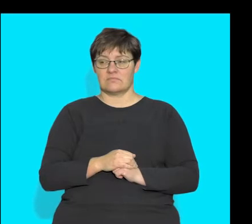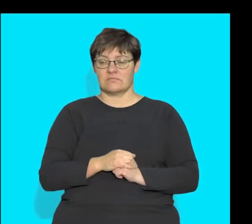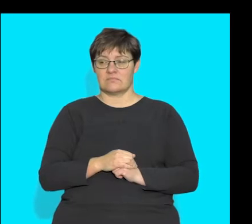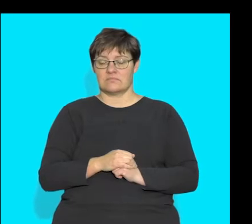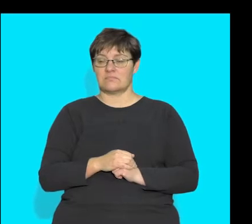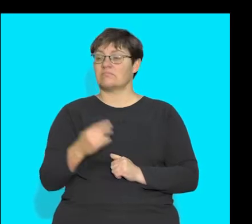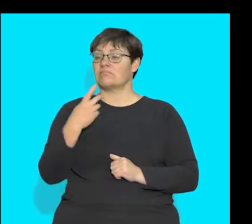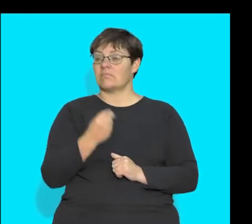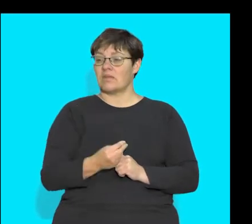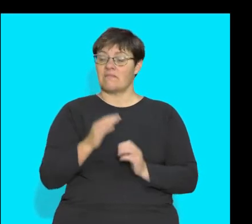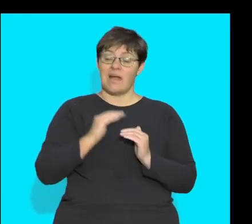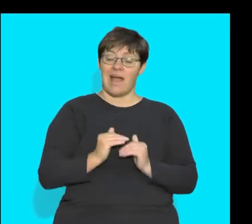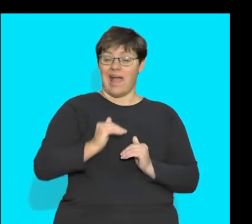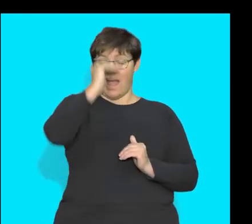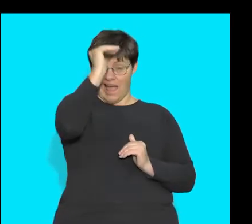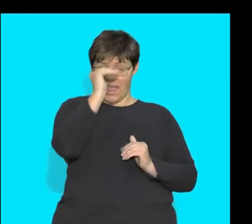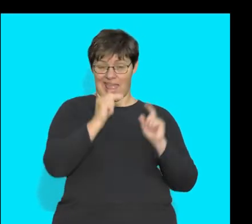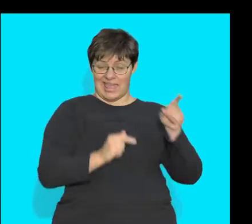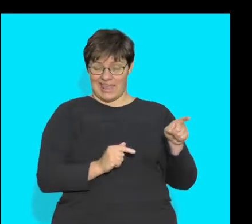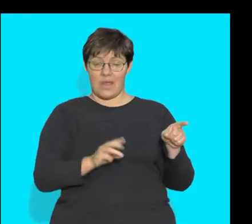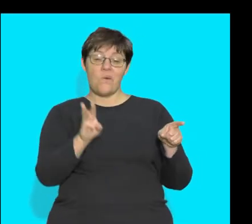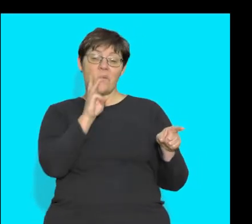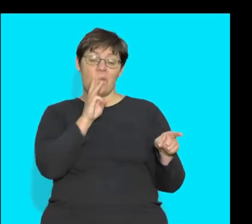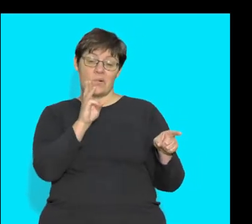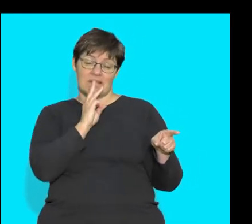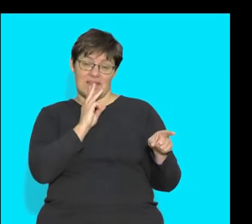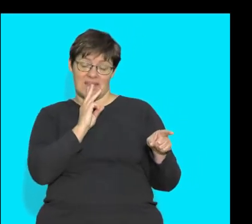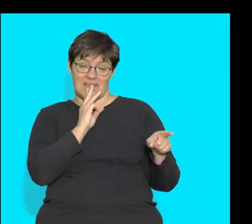here, it has a high water